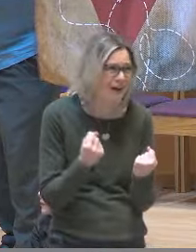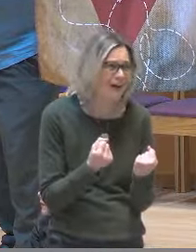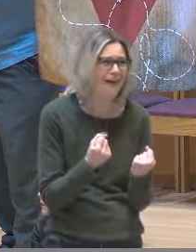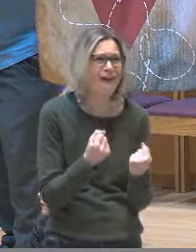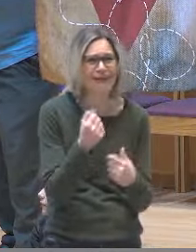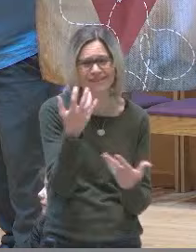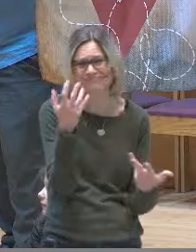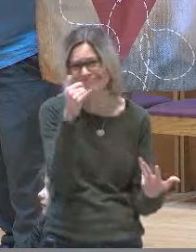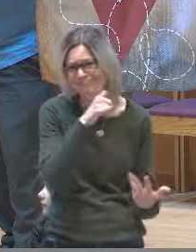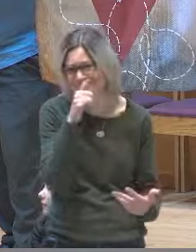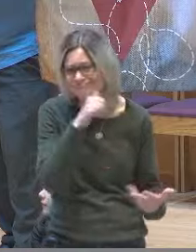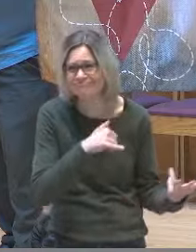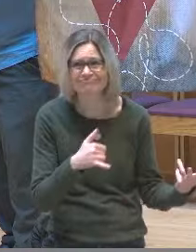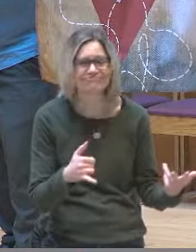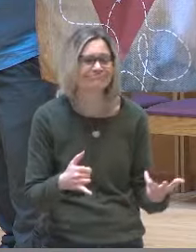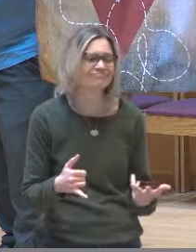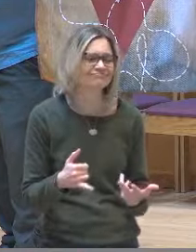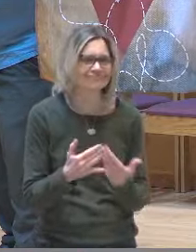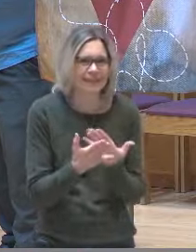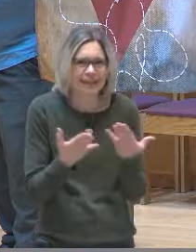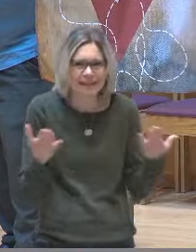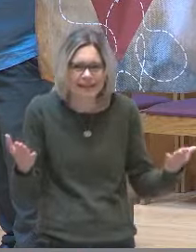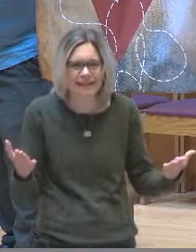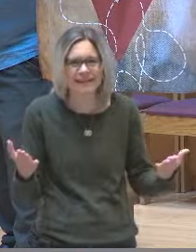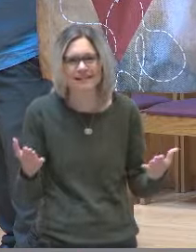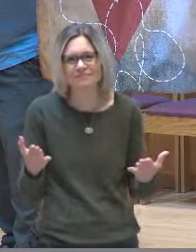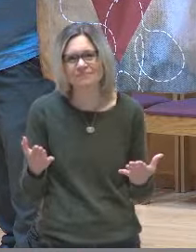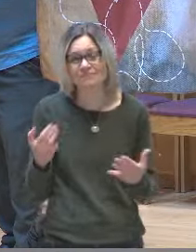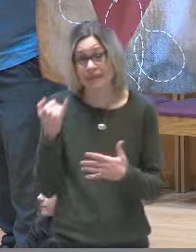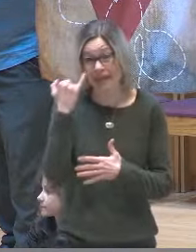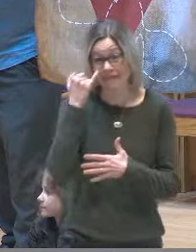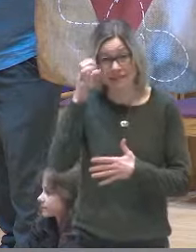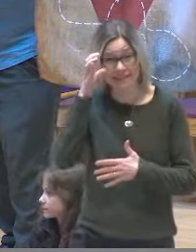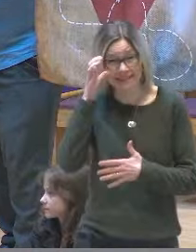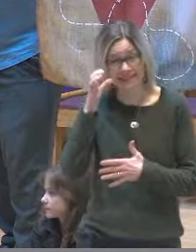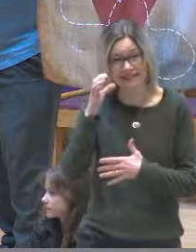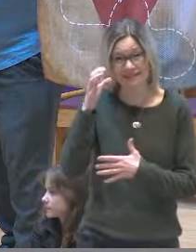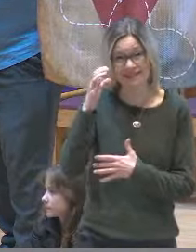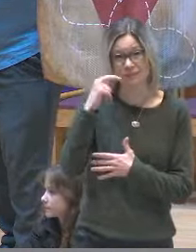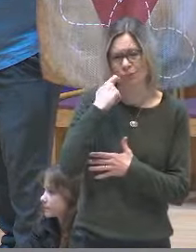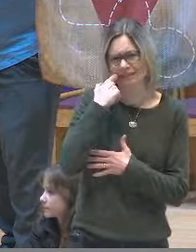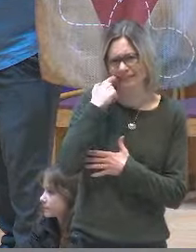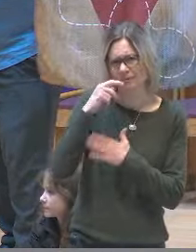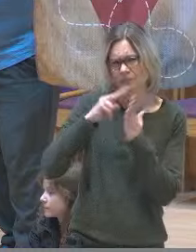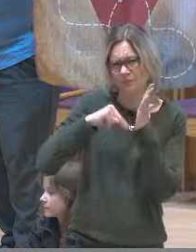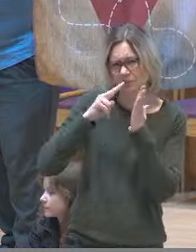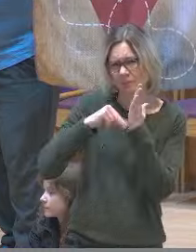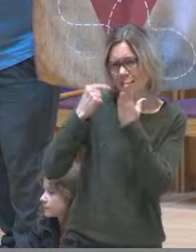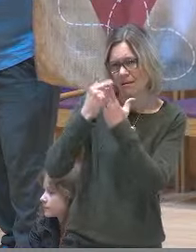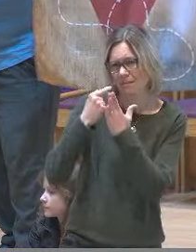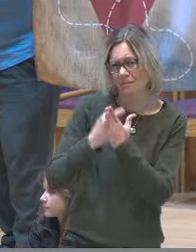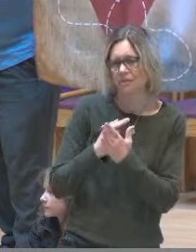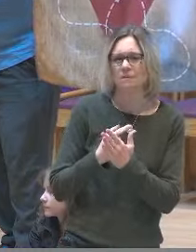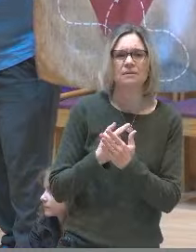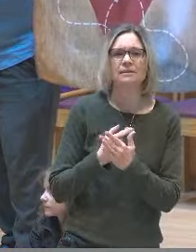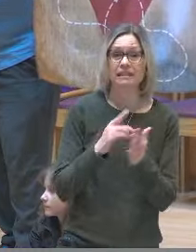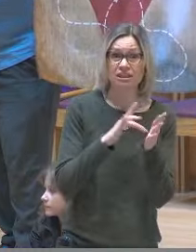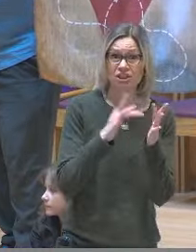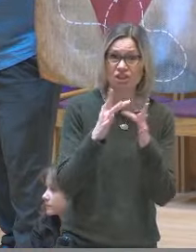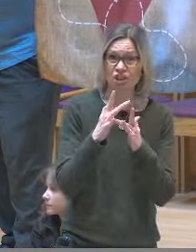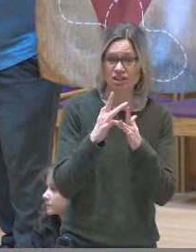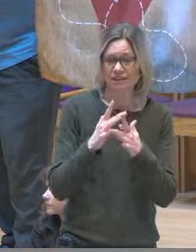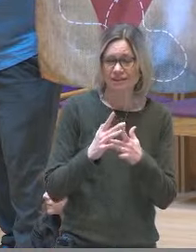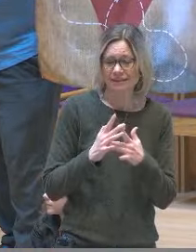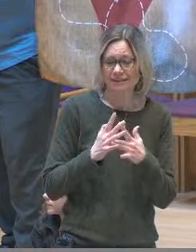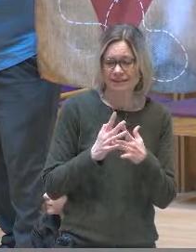material object, yes. But if you were listening to our gospel message, you heard that Jesus gave the keys to